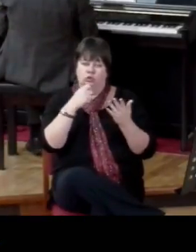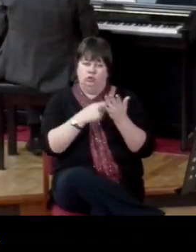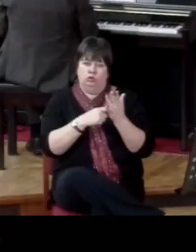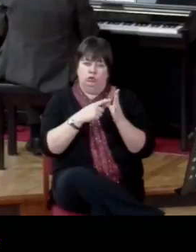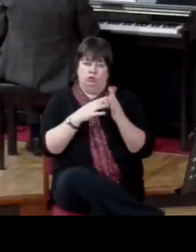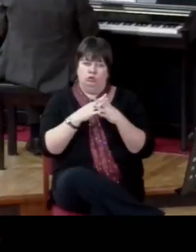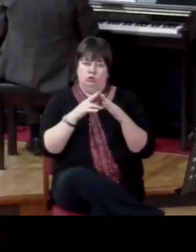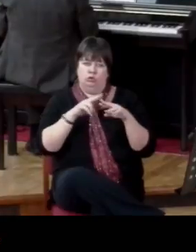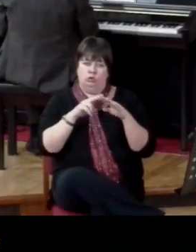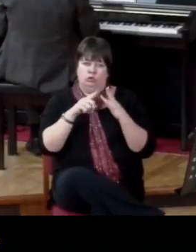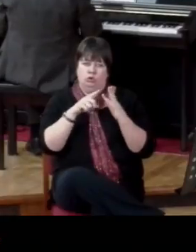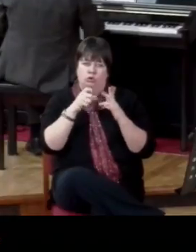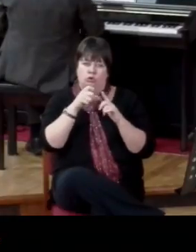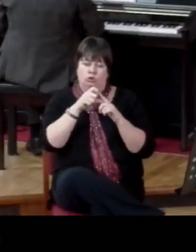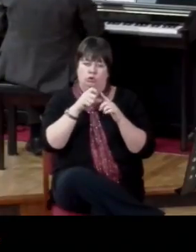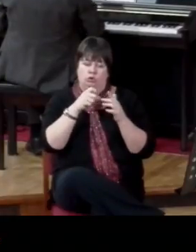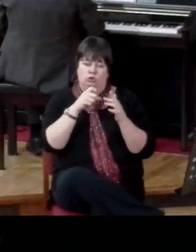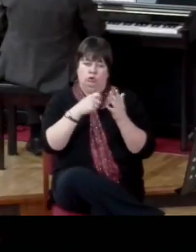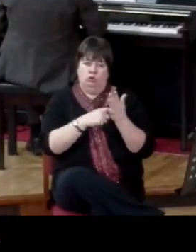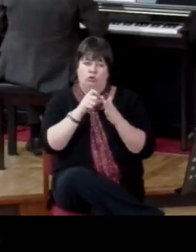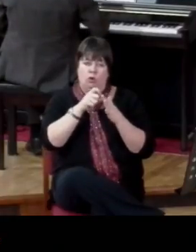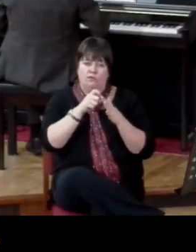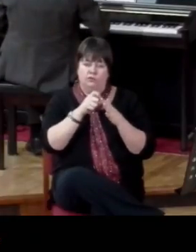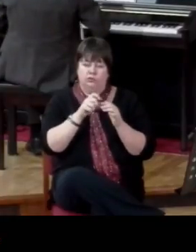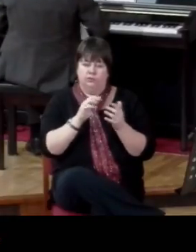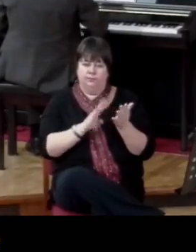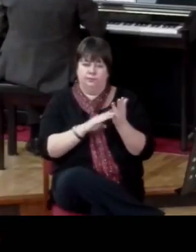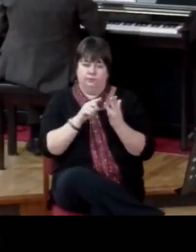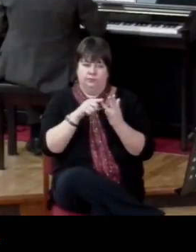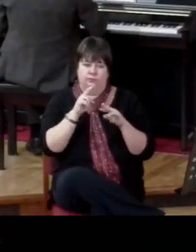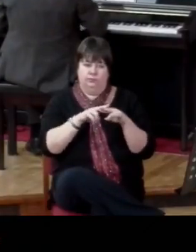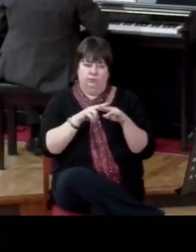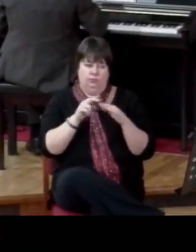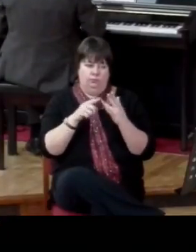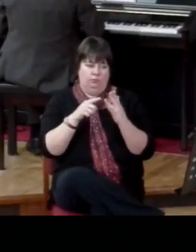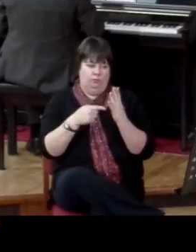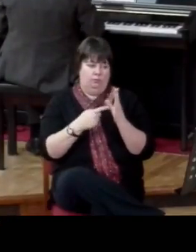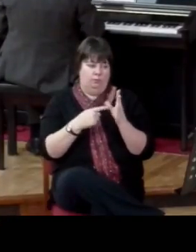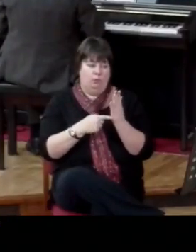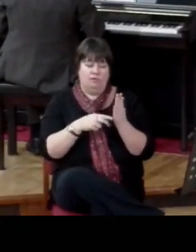Helen Lawson, are going to come and share the readings with us this morning.